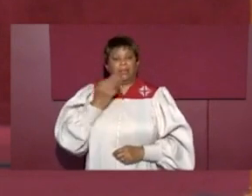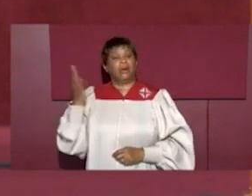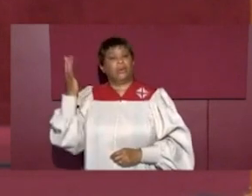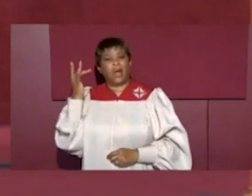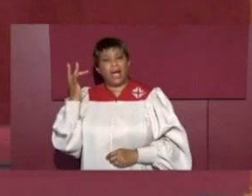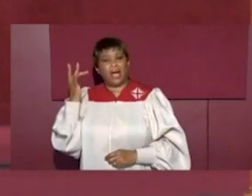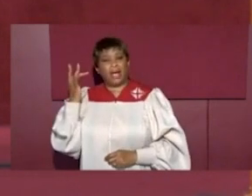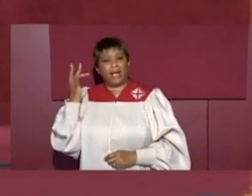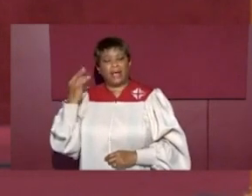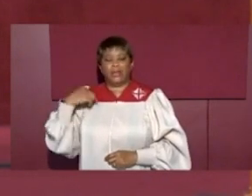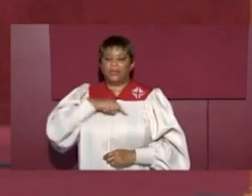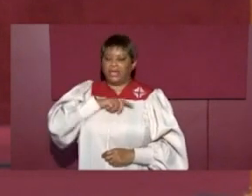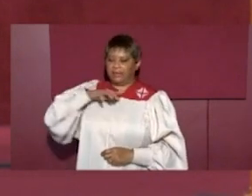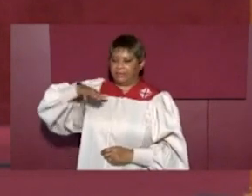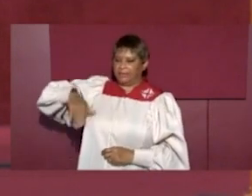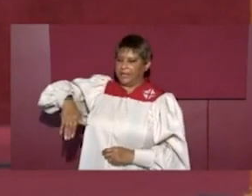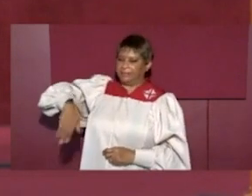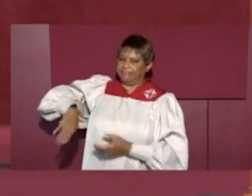not forgiven.